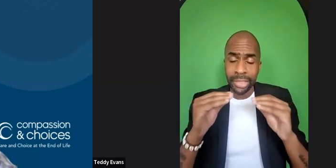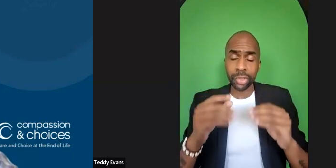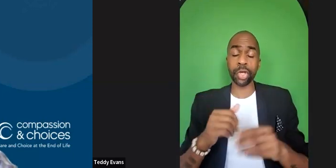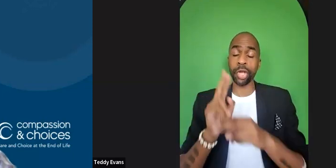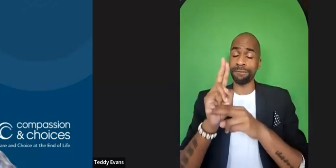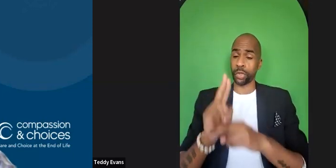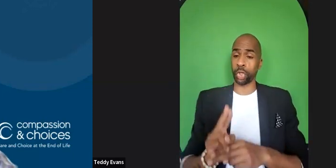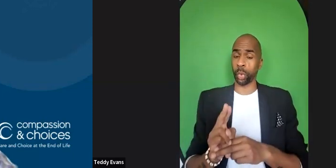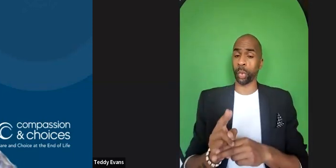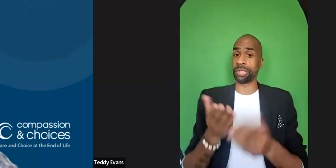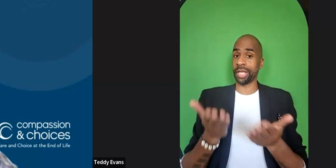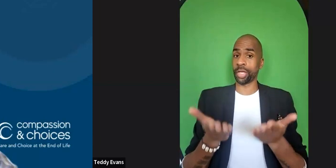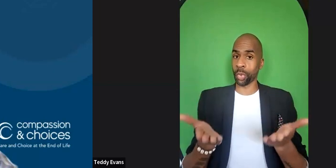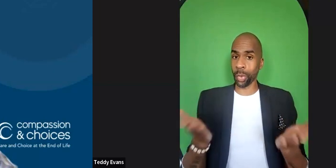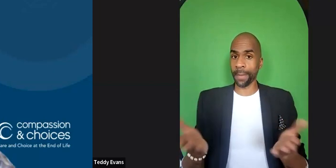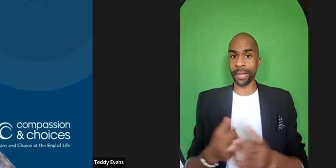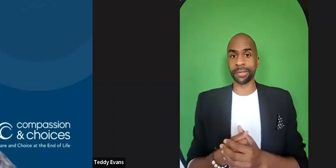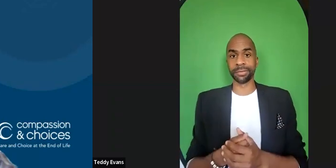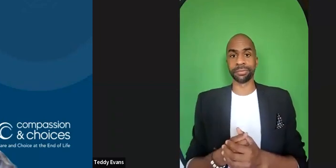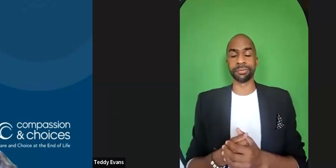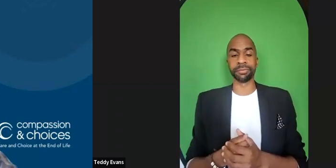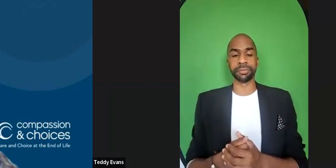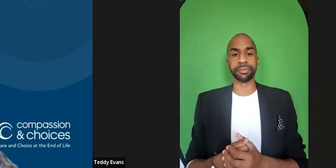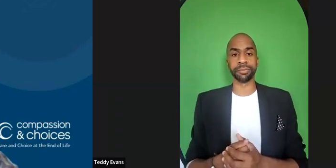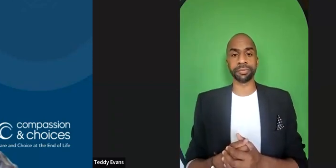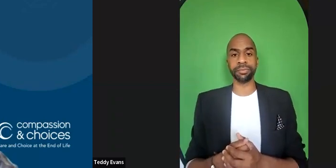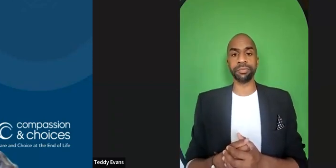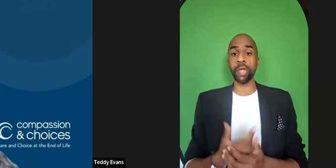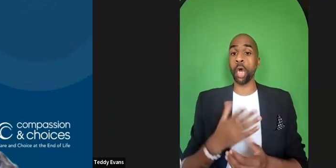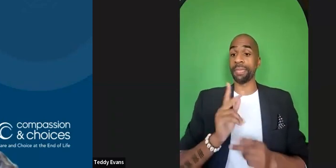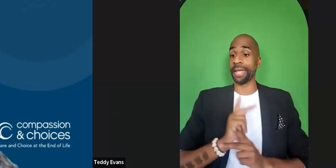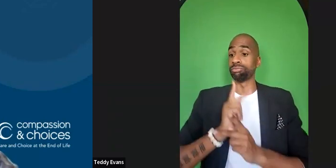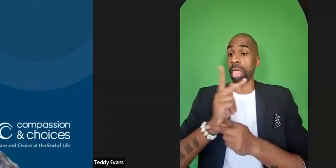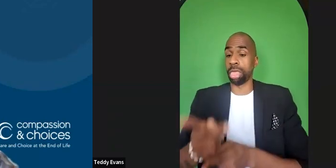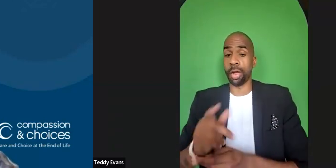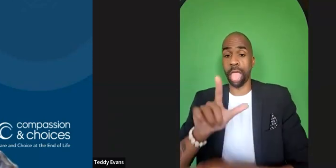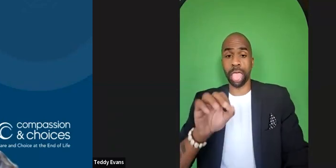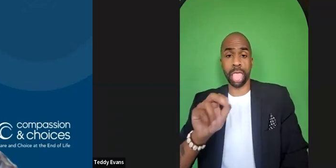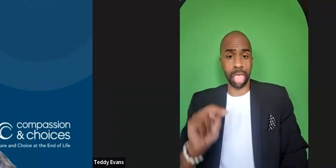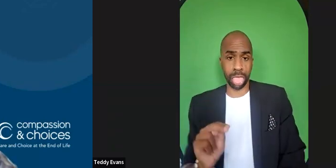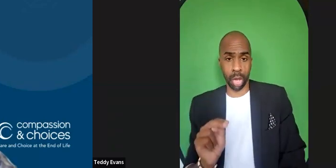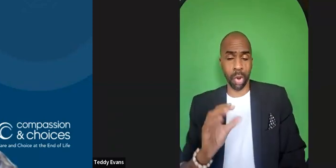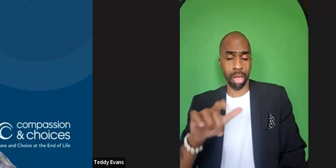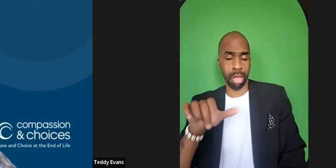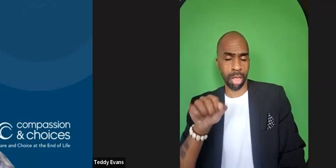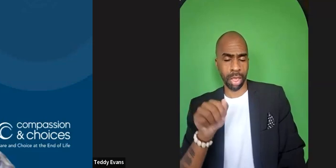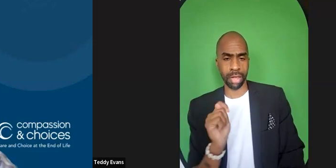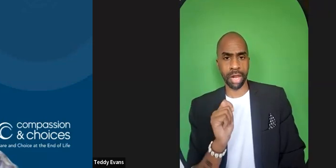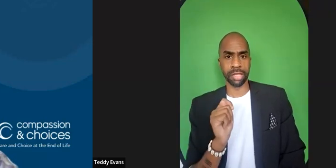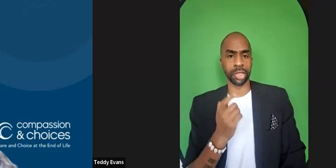closet where they can help get you the equipment while you're waiting for it to be approved by insurance, et cetera, et cetera. So I do